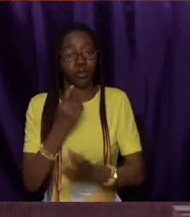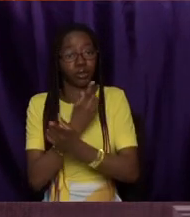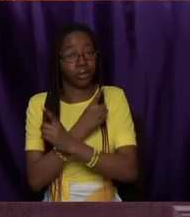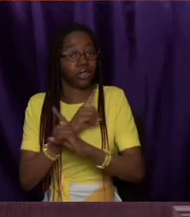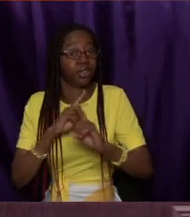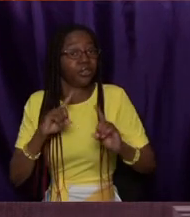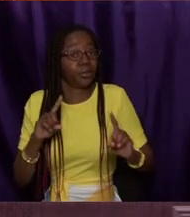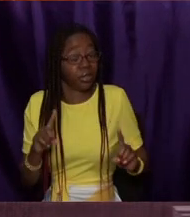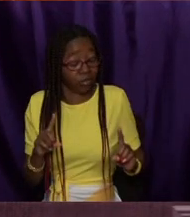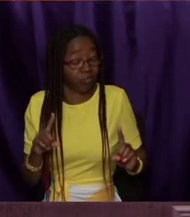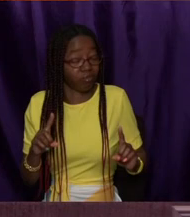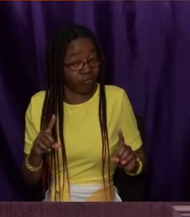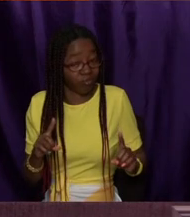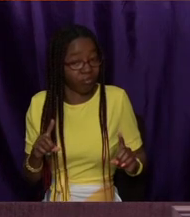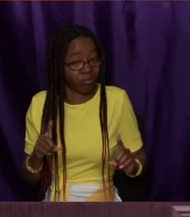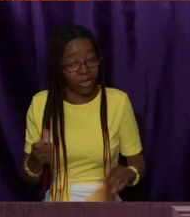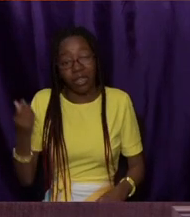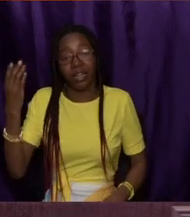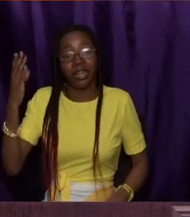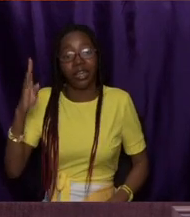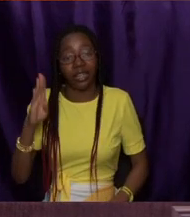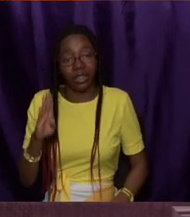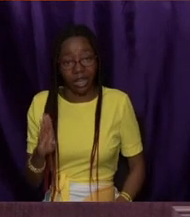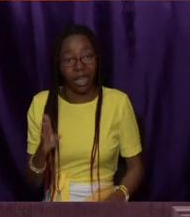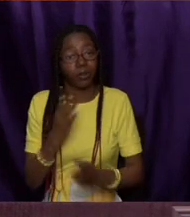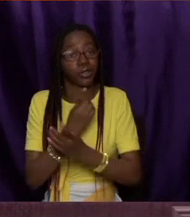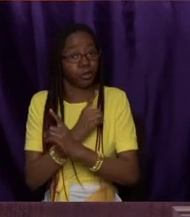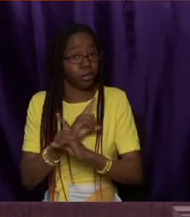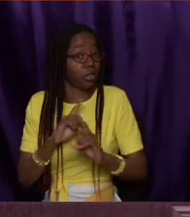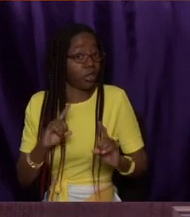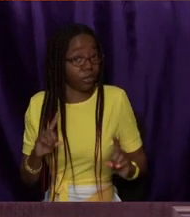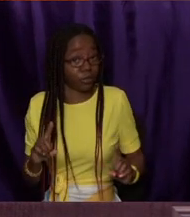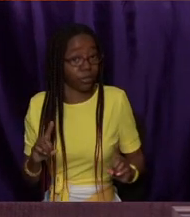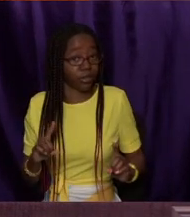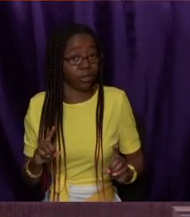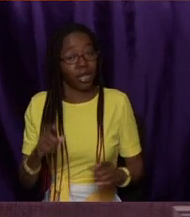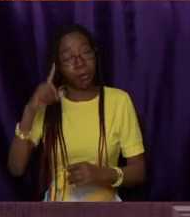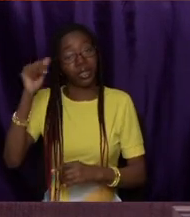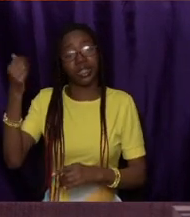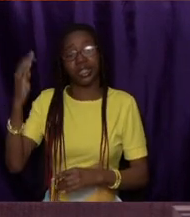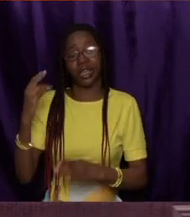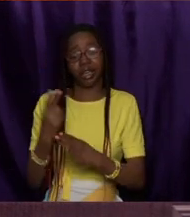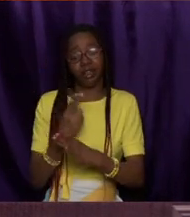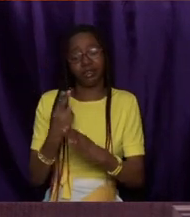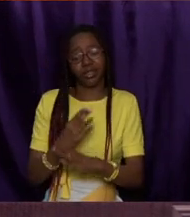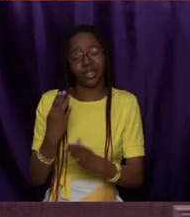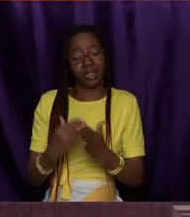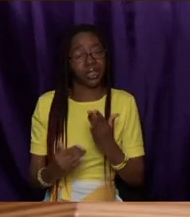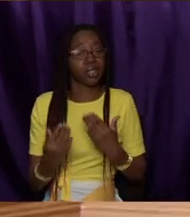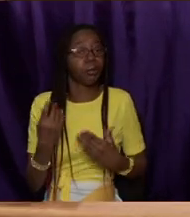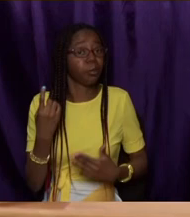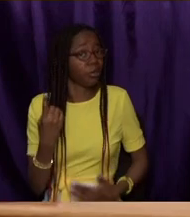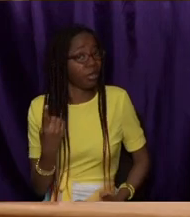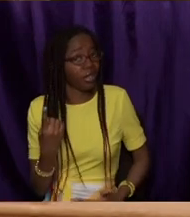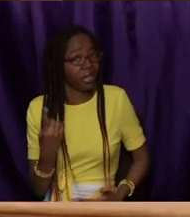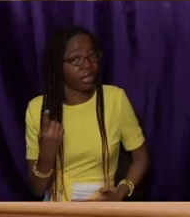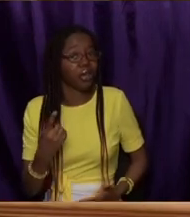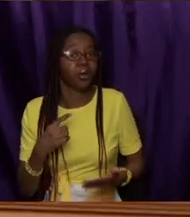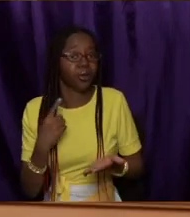delivering. God was. And just because God uses someone